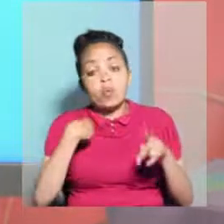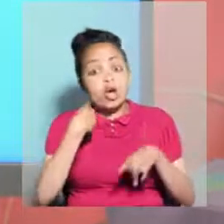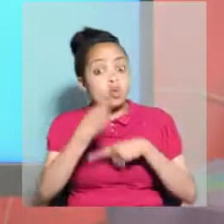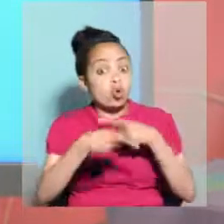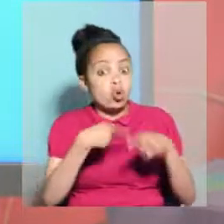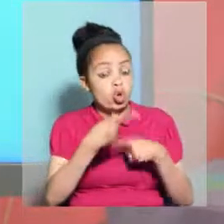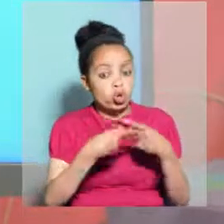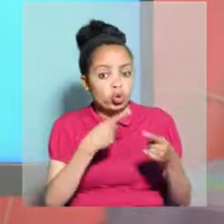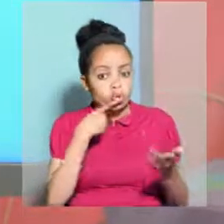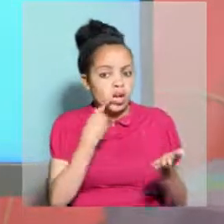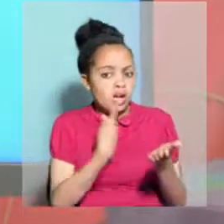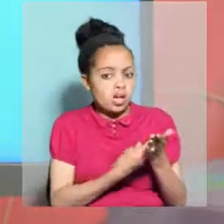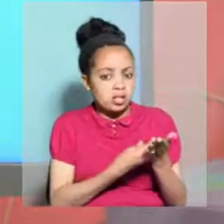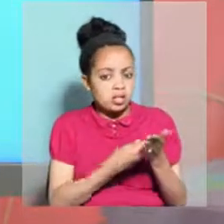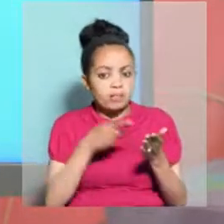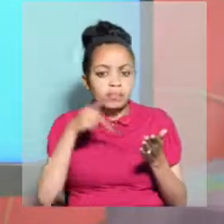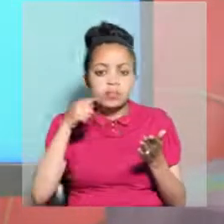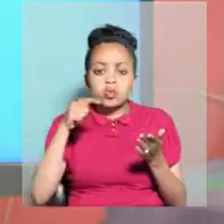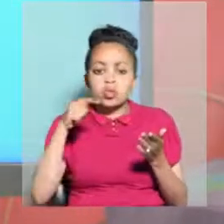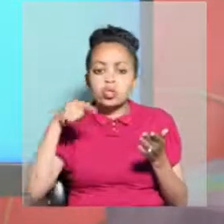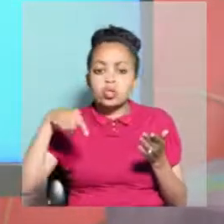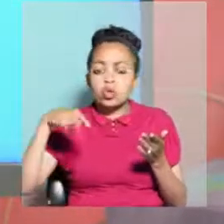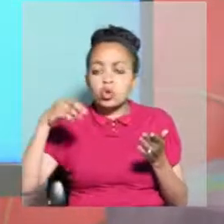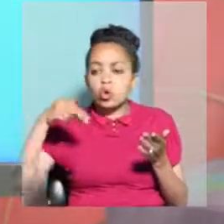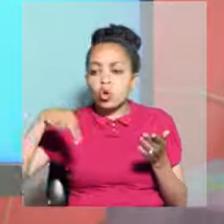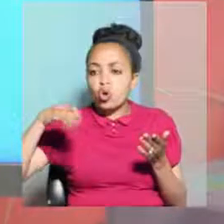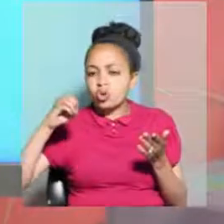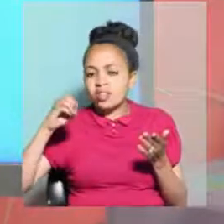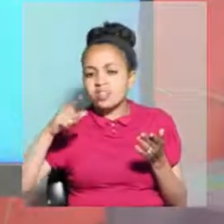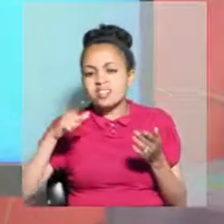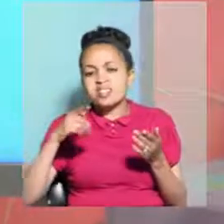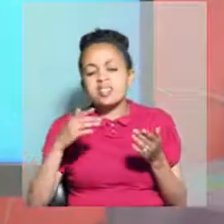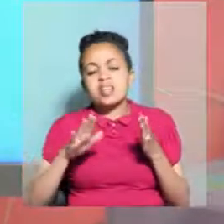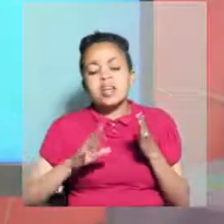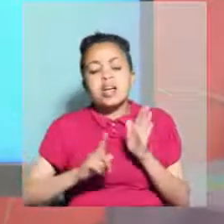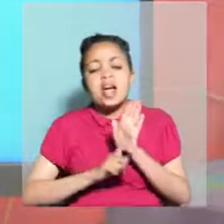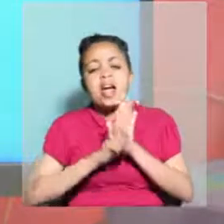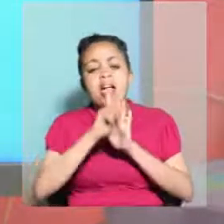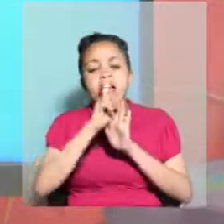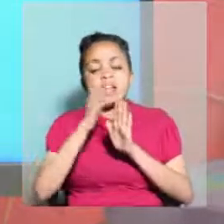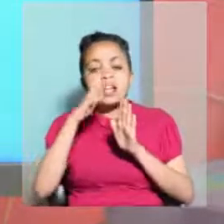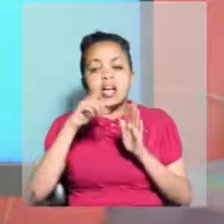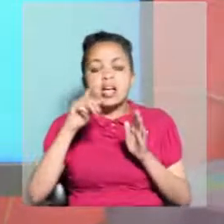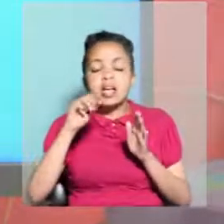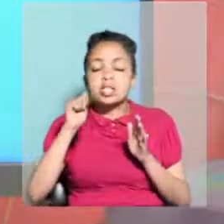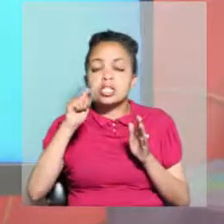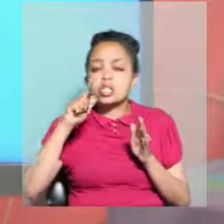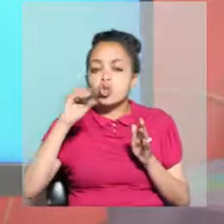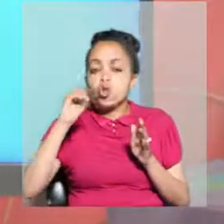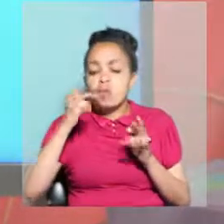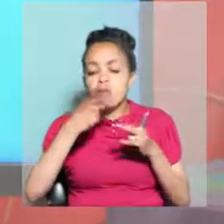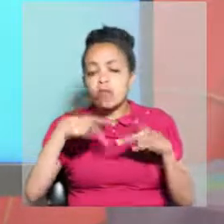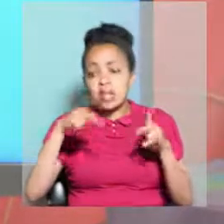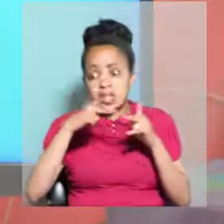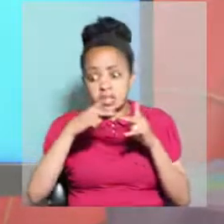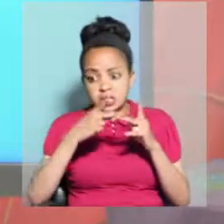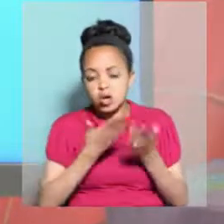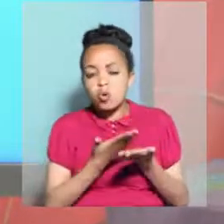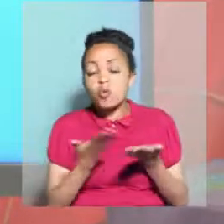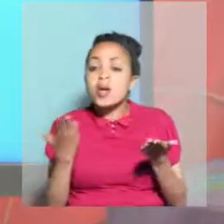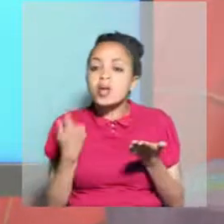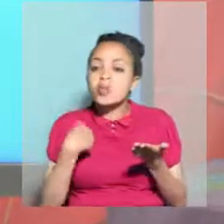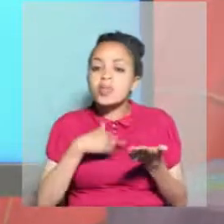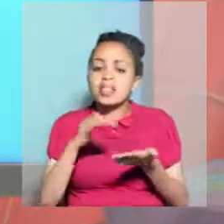take data again. Theodolite is 2, to measure height or that of slope of an area that we are going to take data